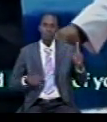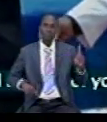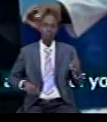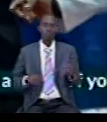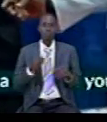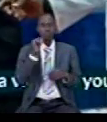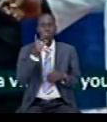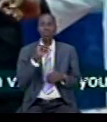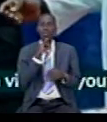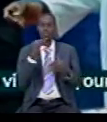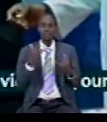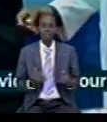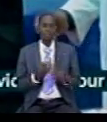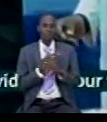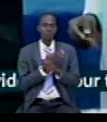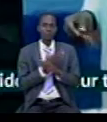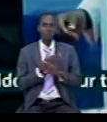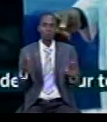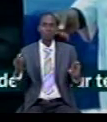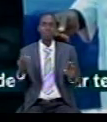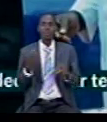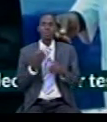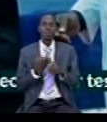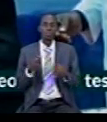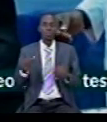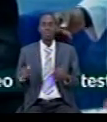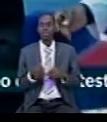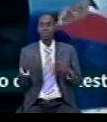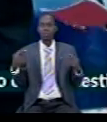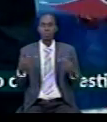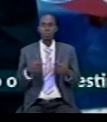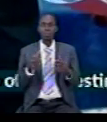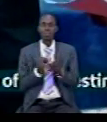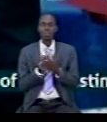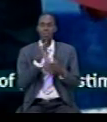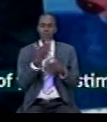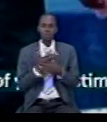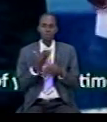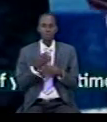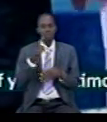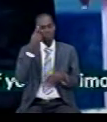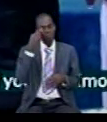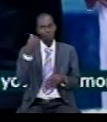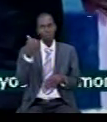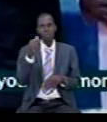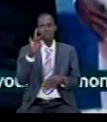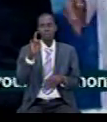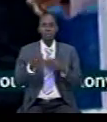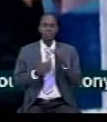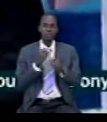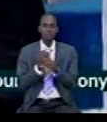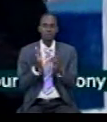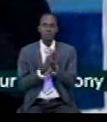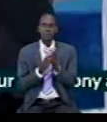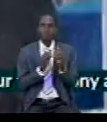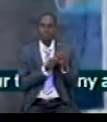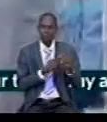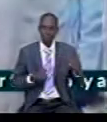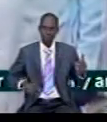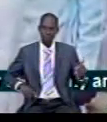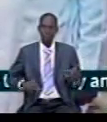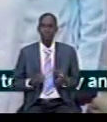now free from any pain that is troubling her for 18 years. Praise the Lord.